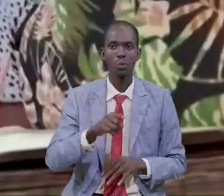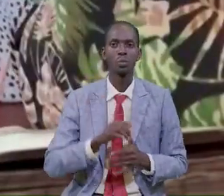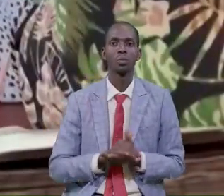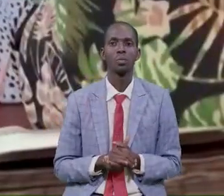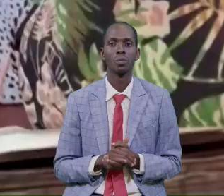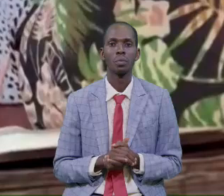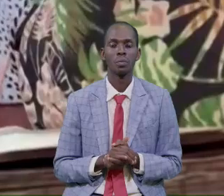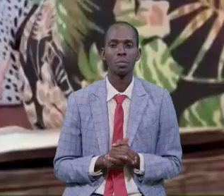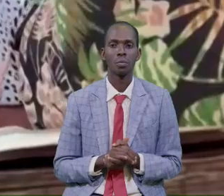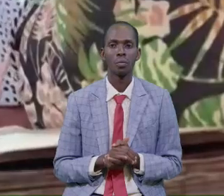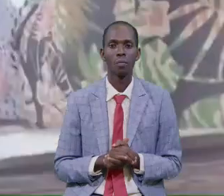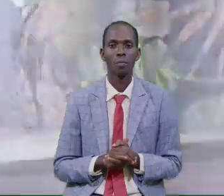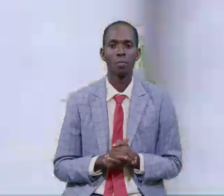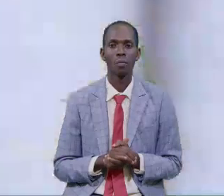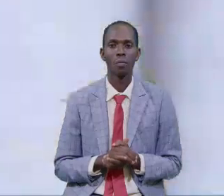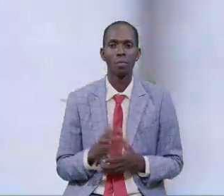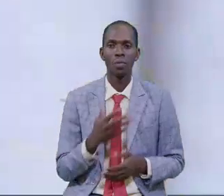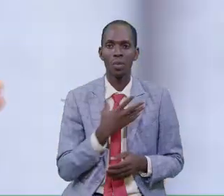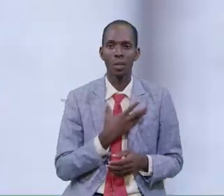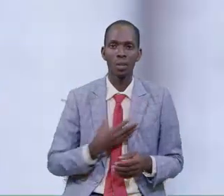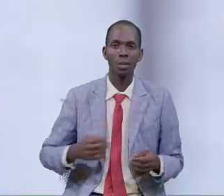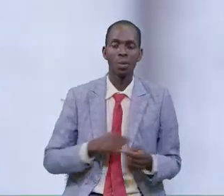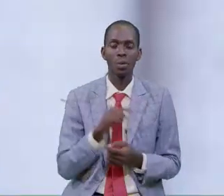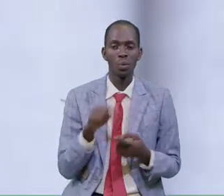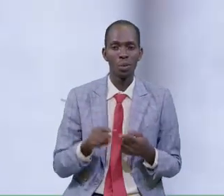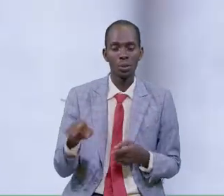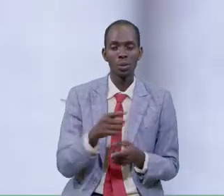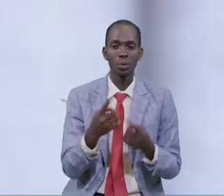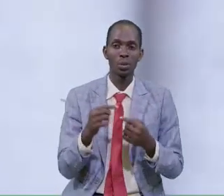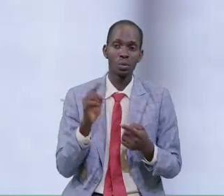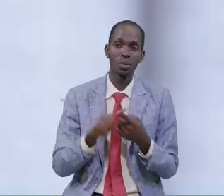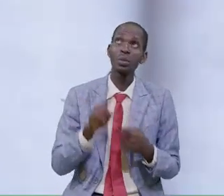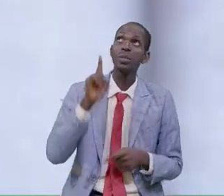And when you come to him, he casts away nobody.